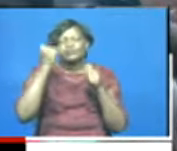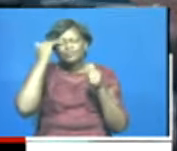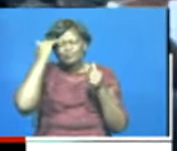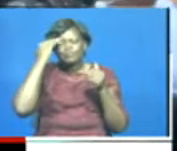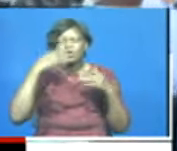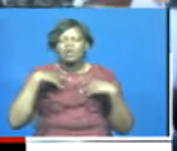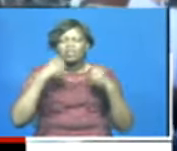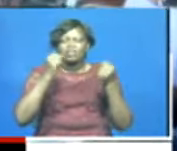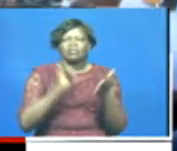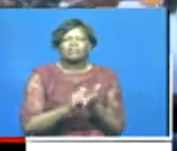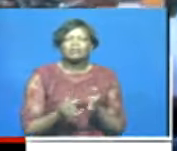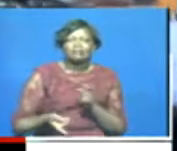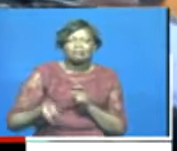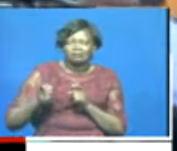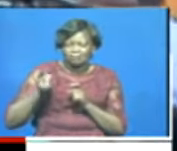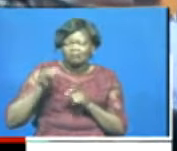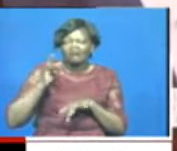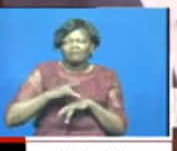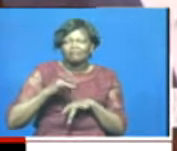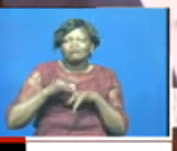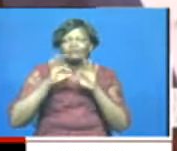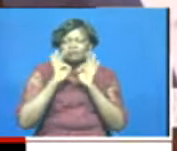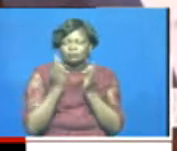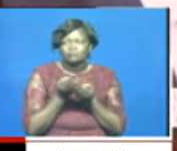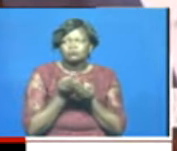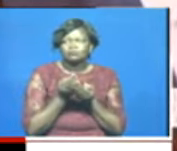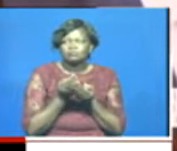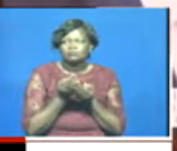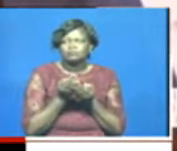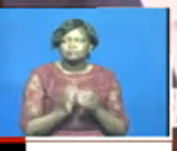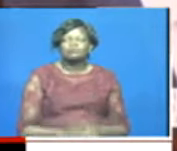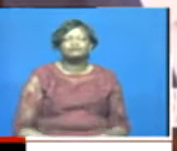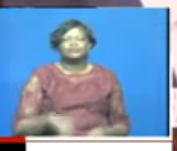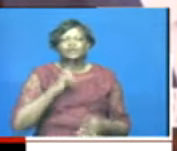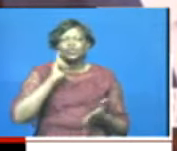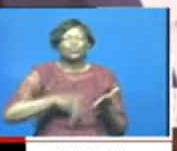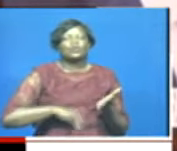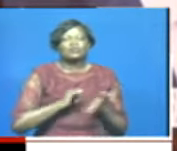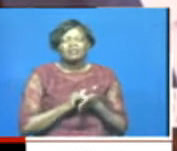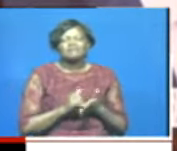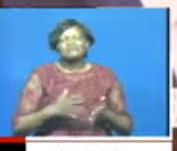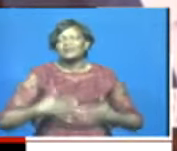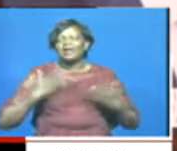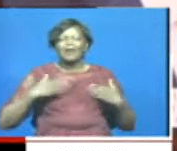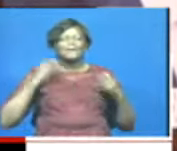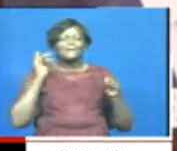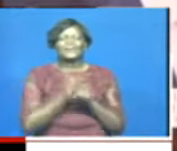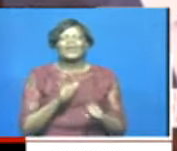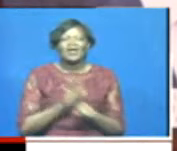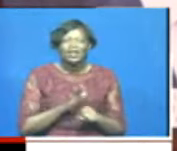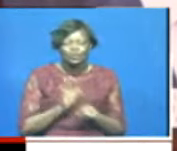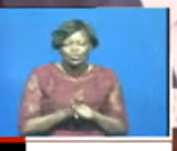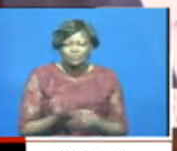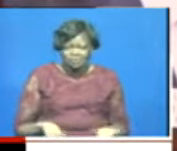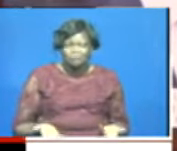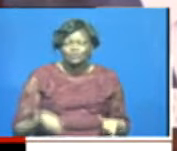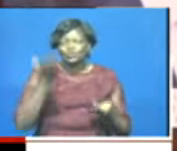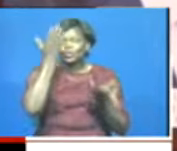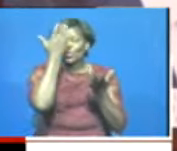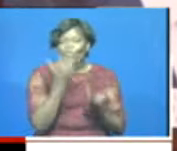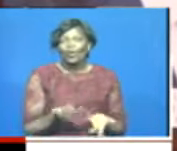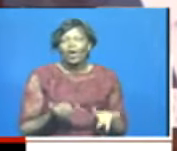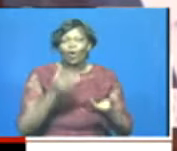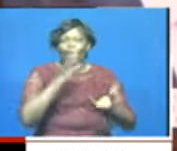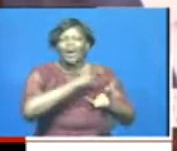is increasingly affecting families. Let me say how pleased I am to join you all today as we strengthen our